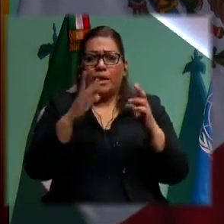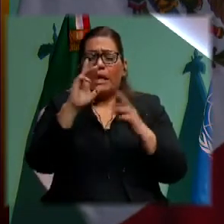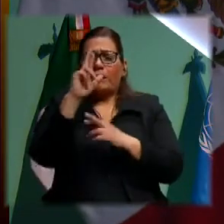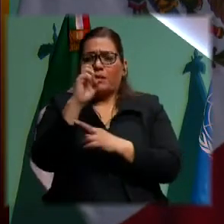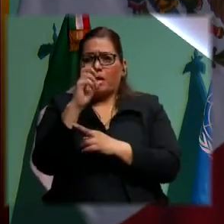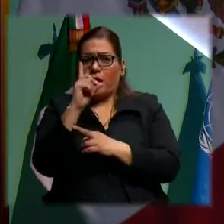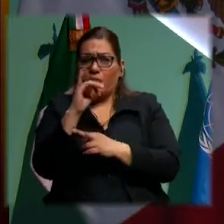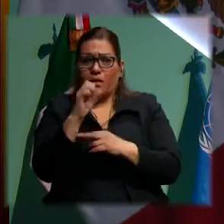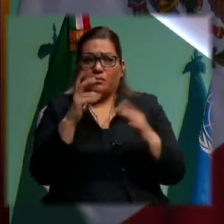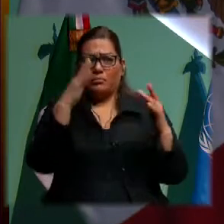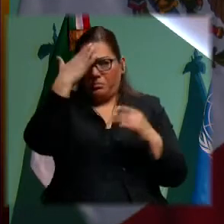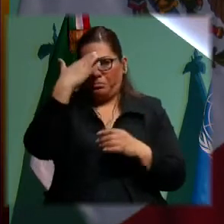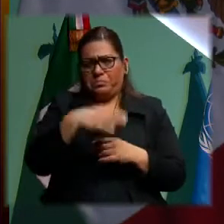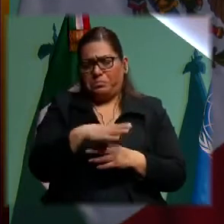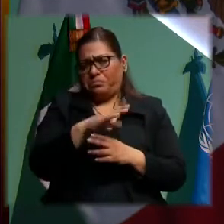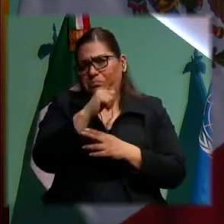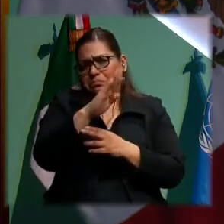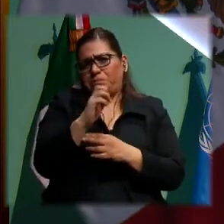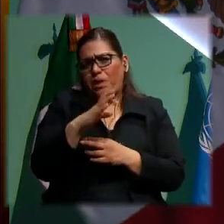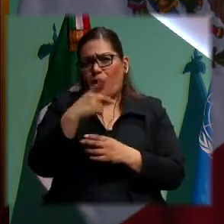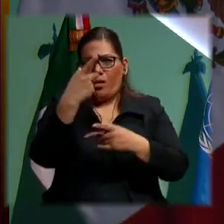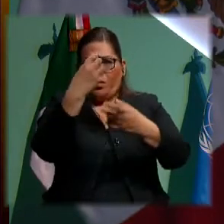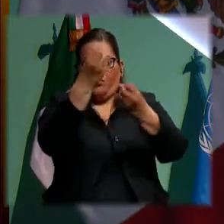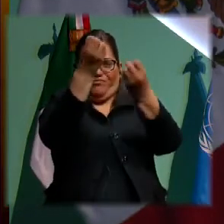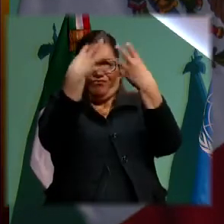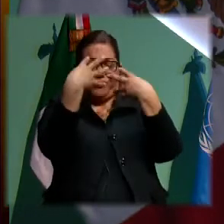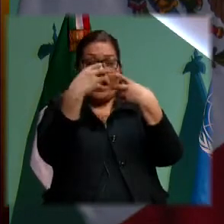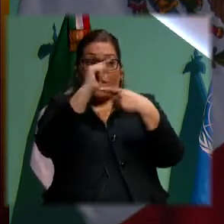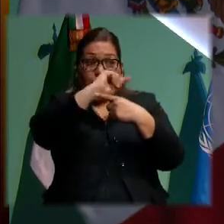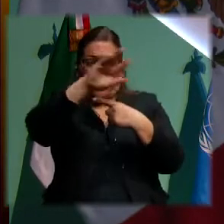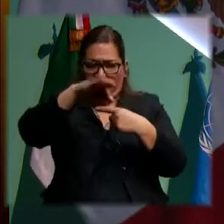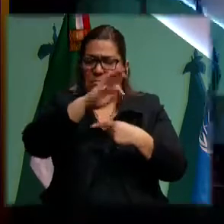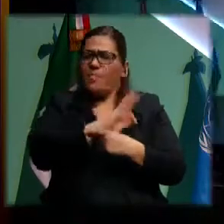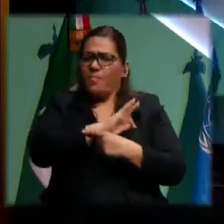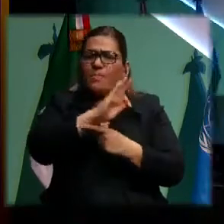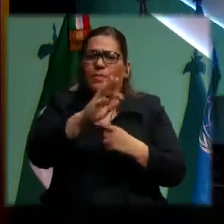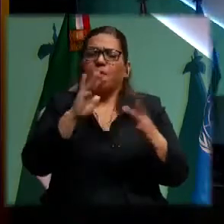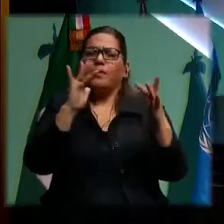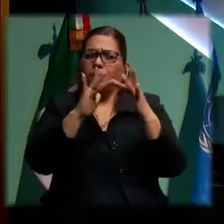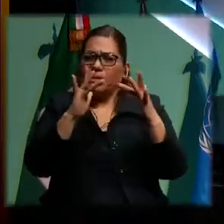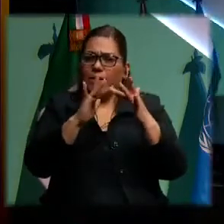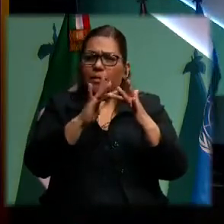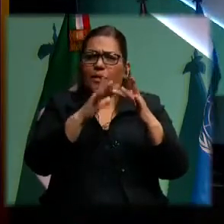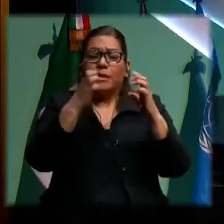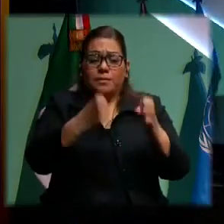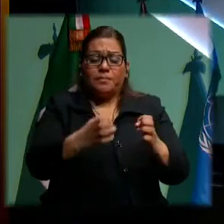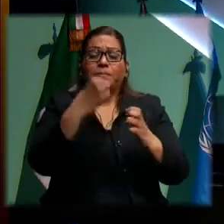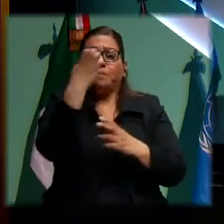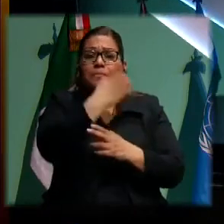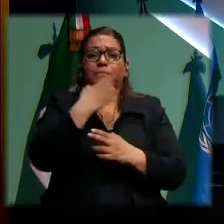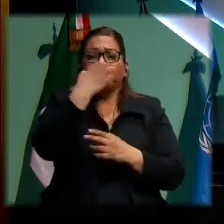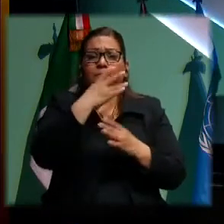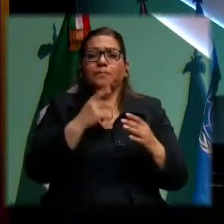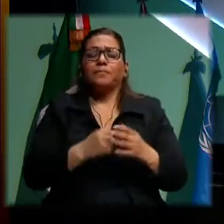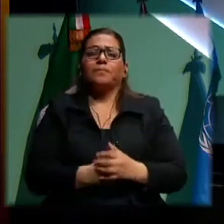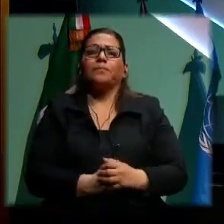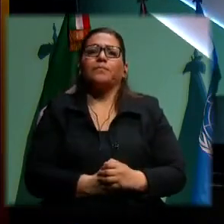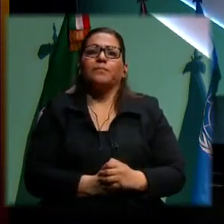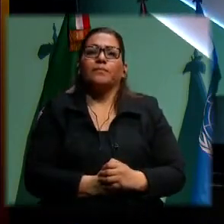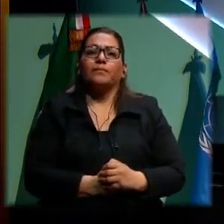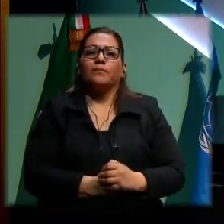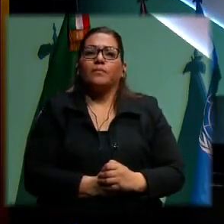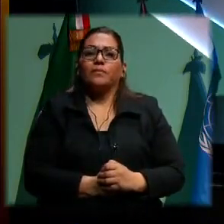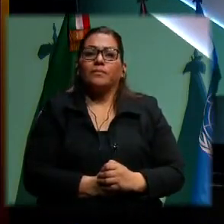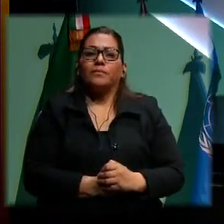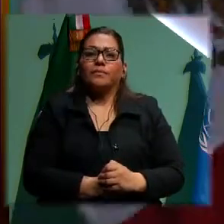Why can't we get that school and that town connected? Honestly, how much traffic is coming from a small